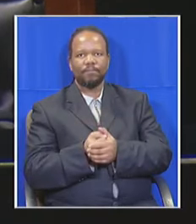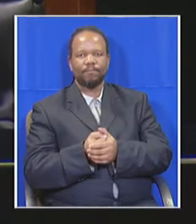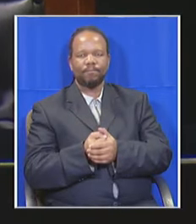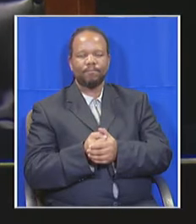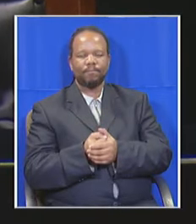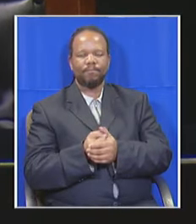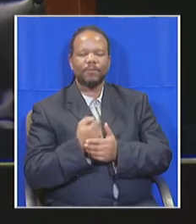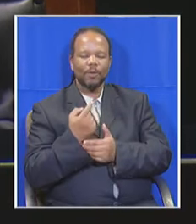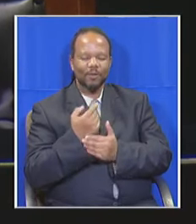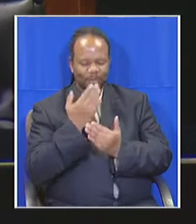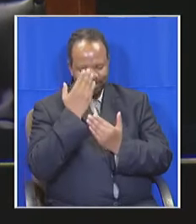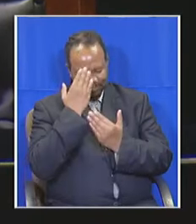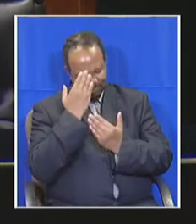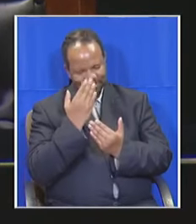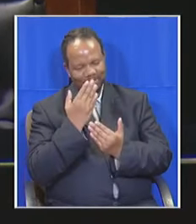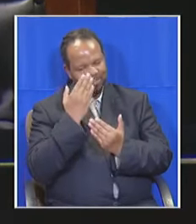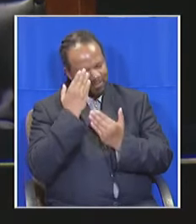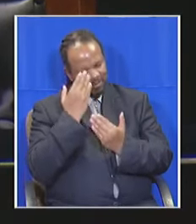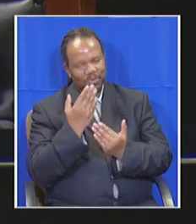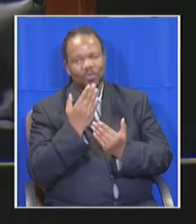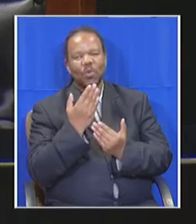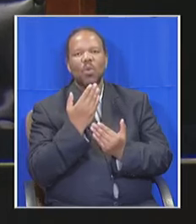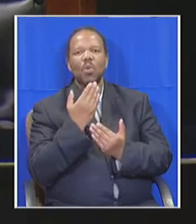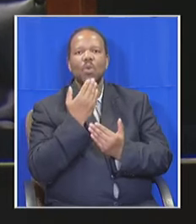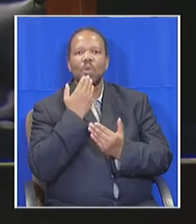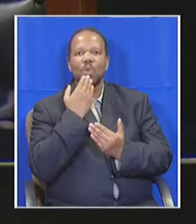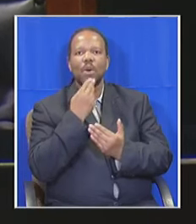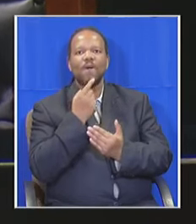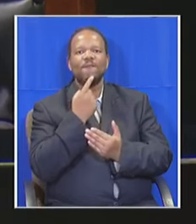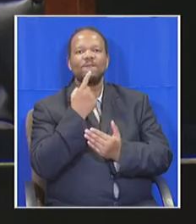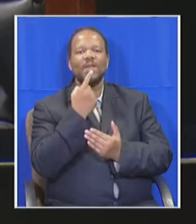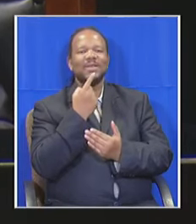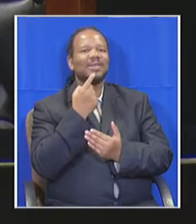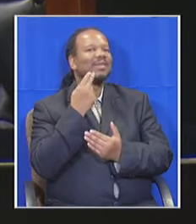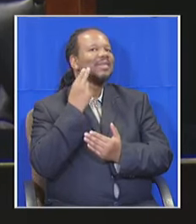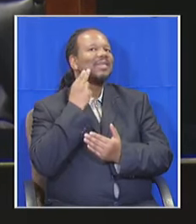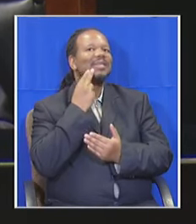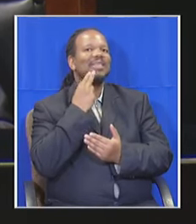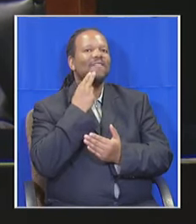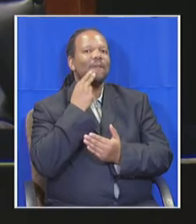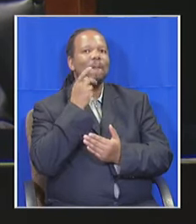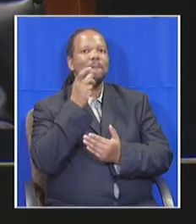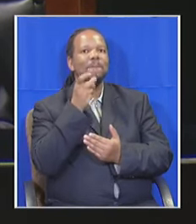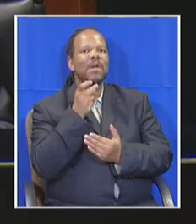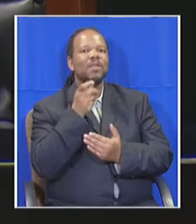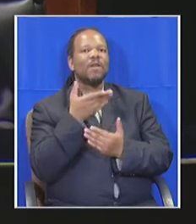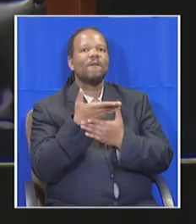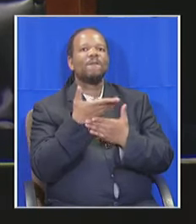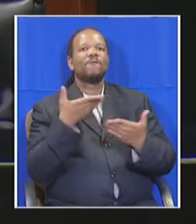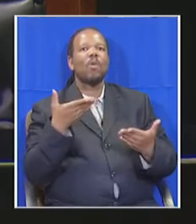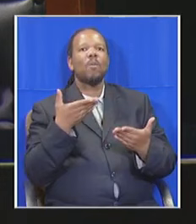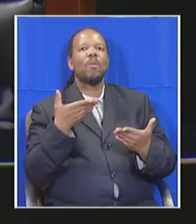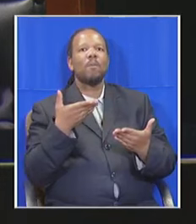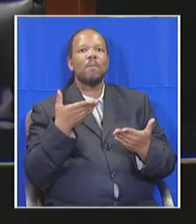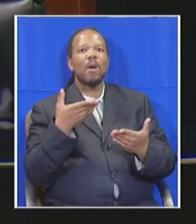acknowledge the presence in the gallery of the first deaf president of the Gallaudet University,